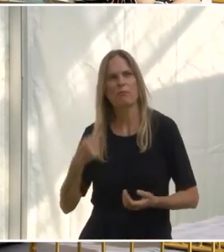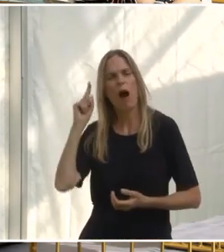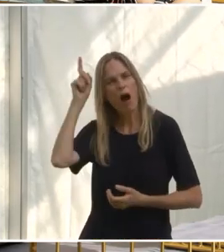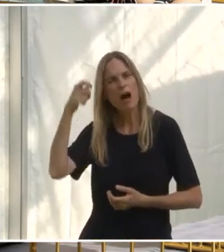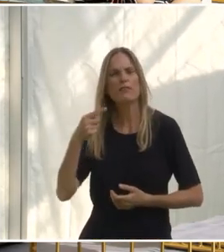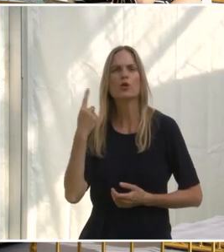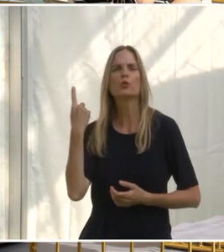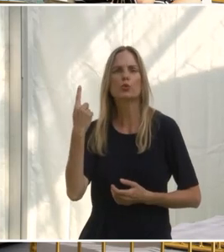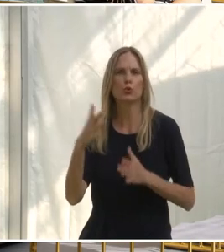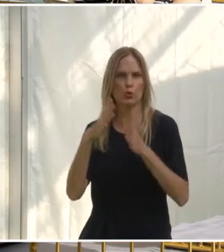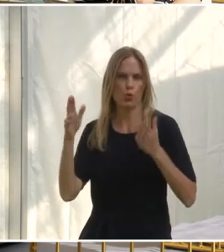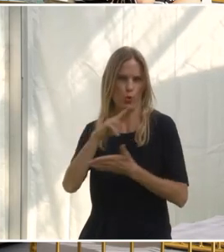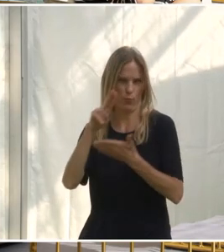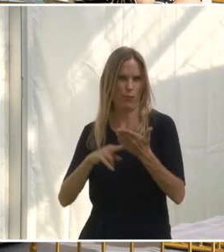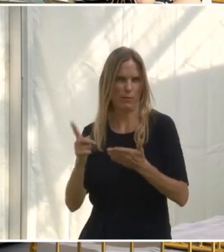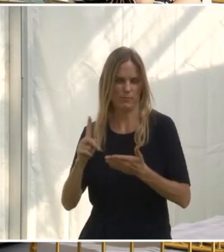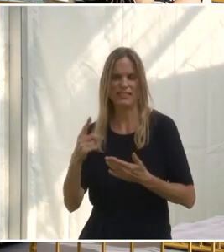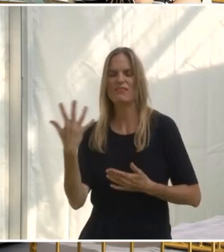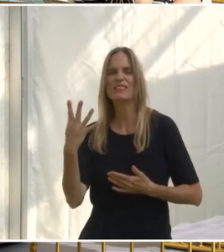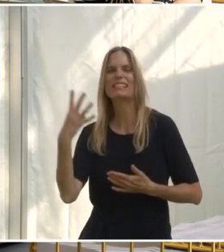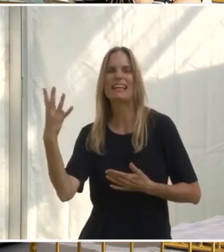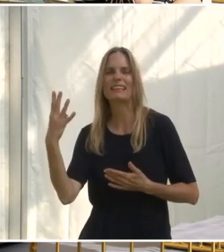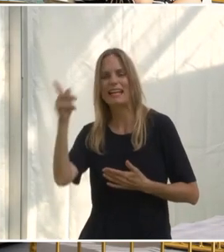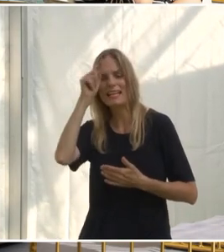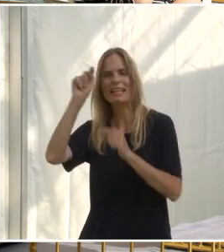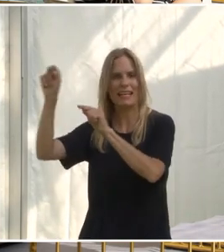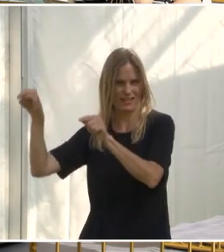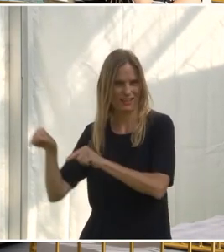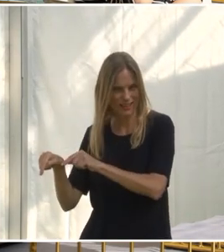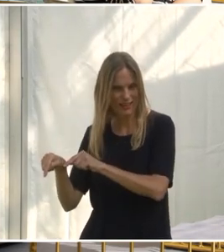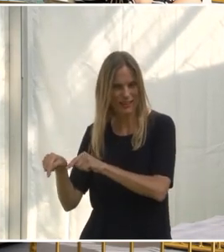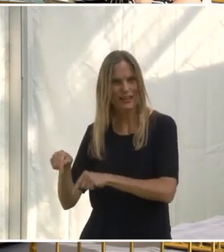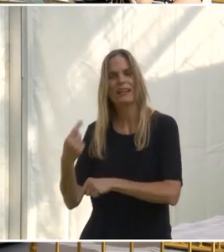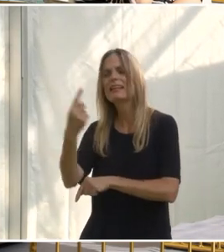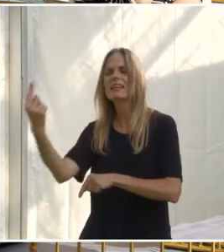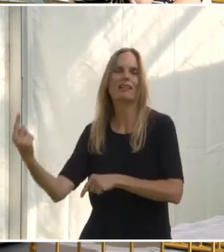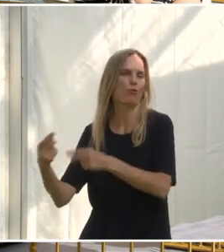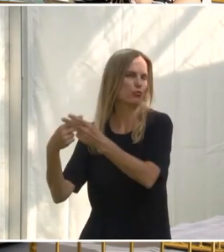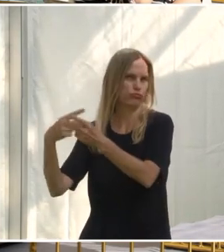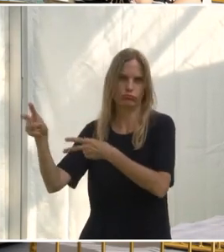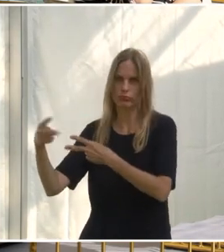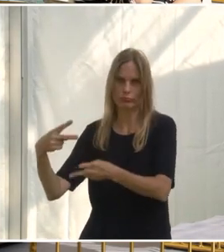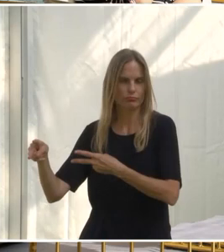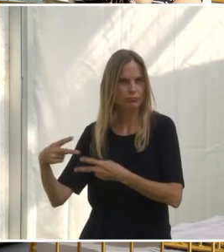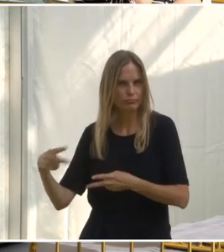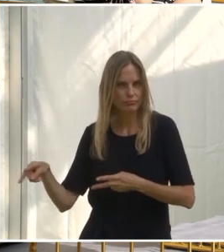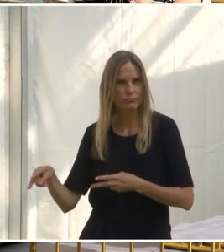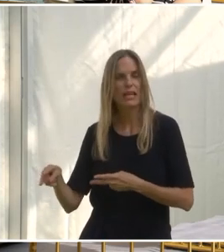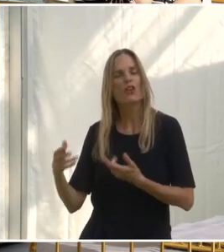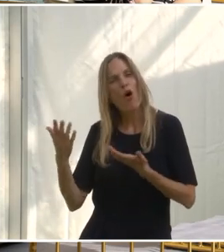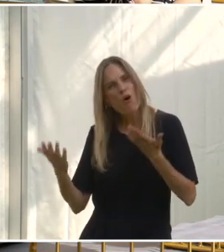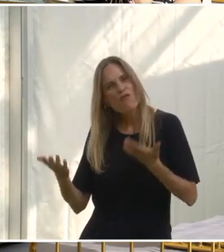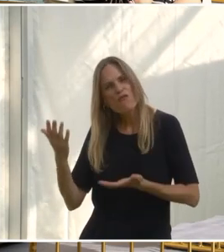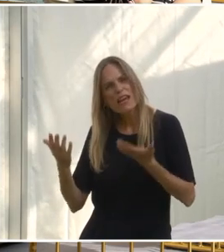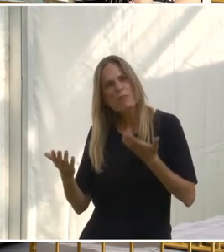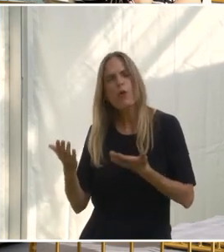one big issue is that actually there are 54 countries, and each of the countries, they are different. So in that sense, that's okay. Maybe Maghreb countries